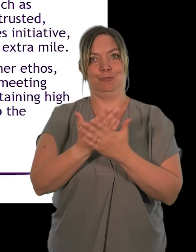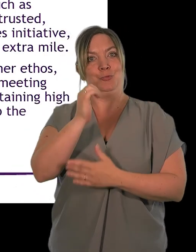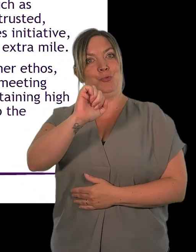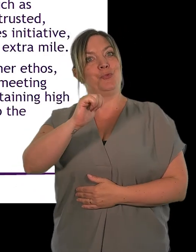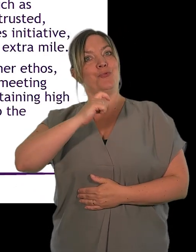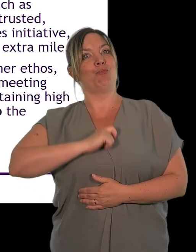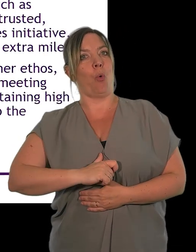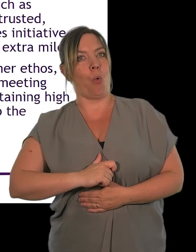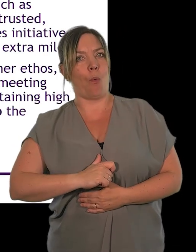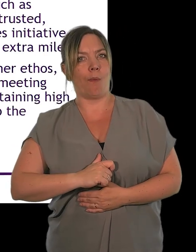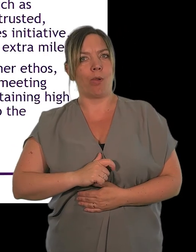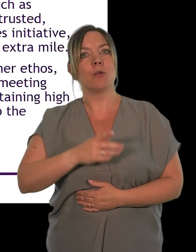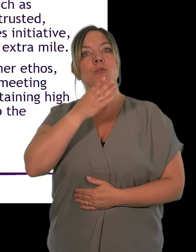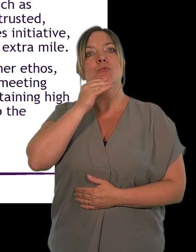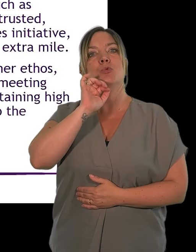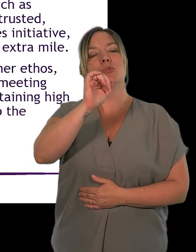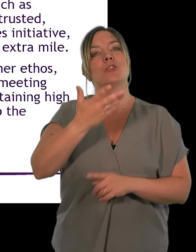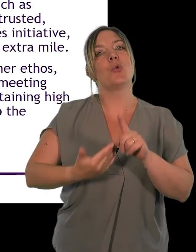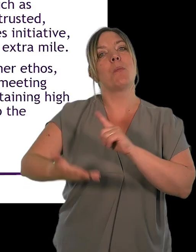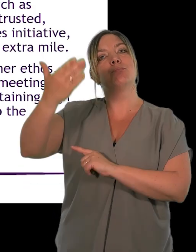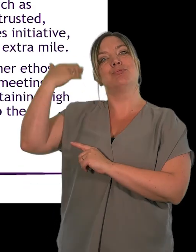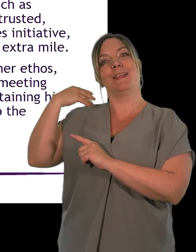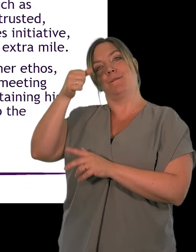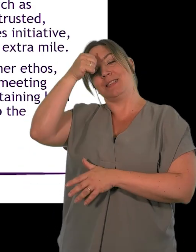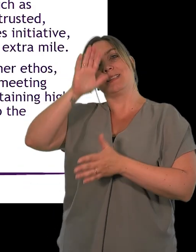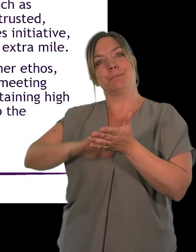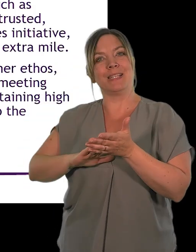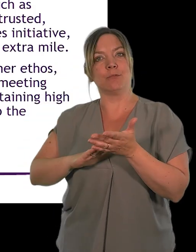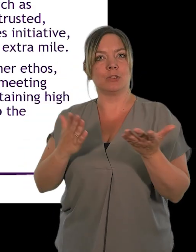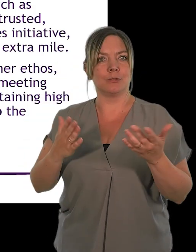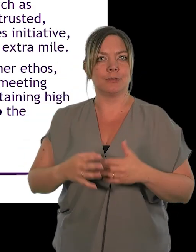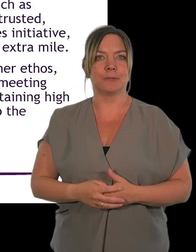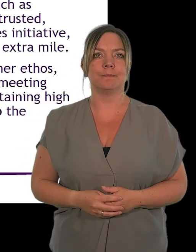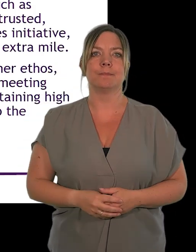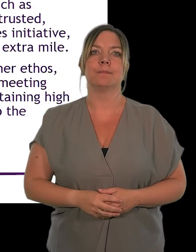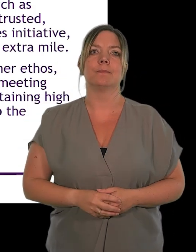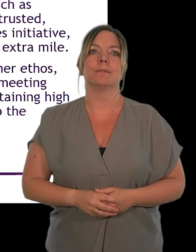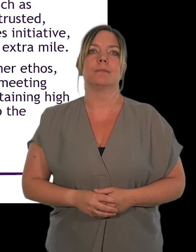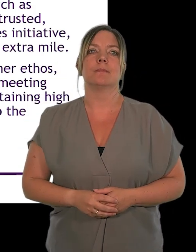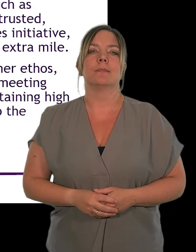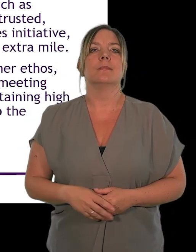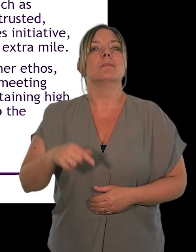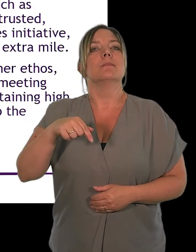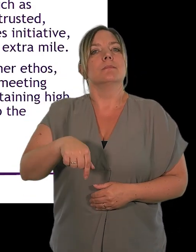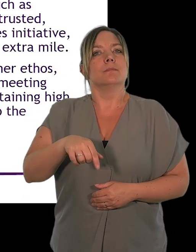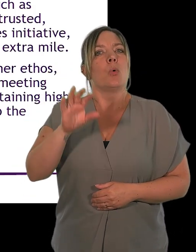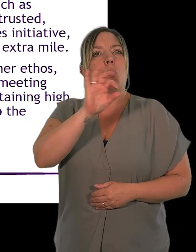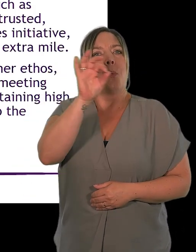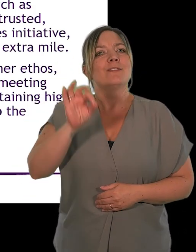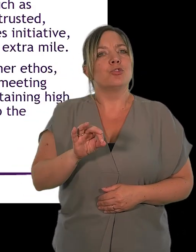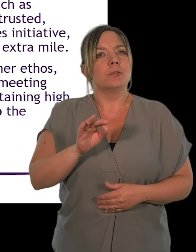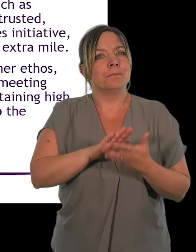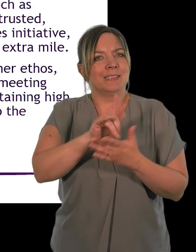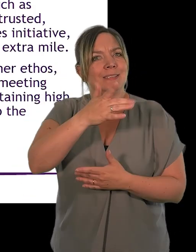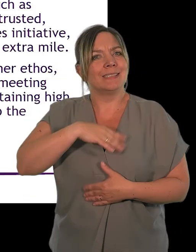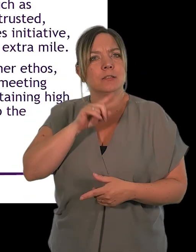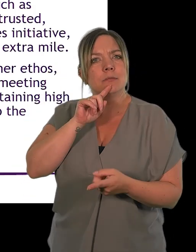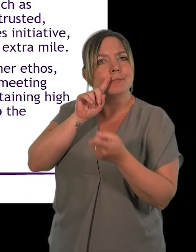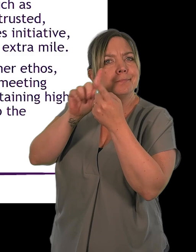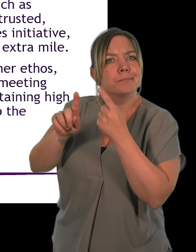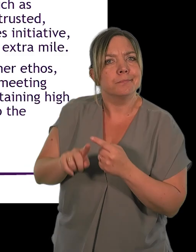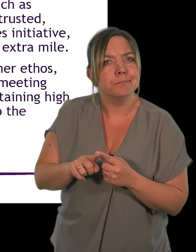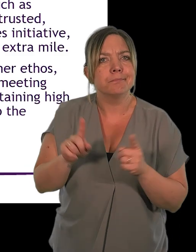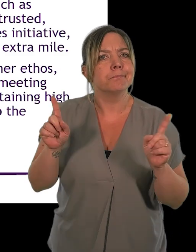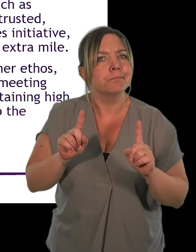your previous experience as necessary. So for coverage of this question, you need to consider the importance